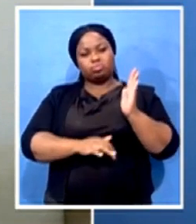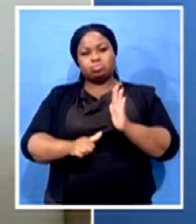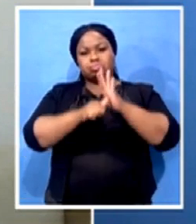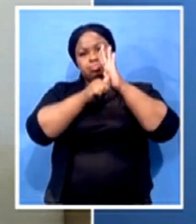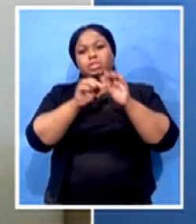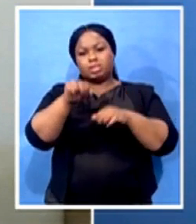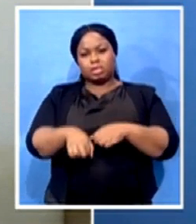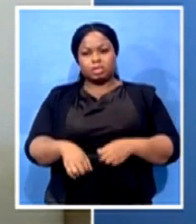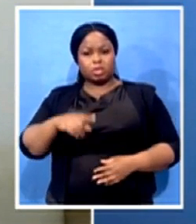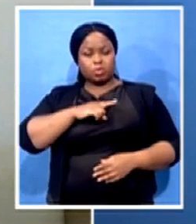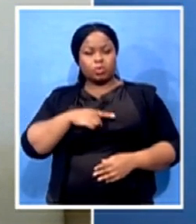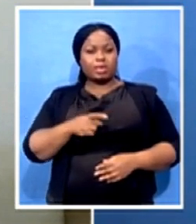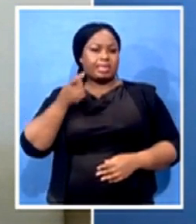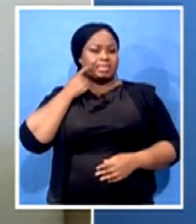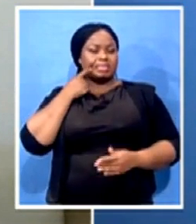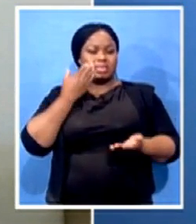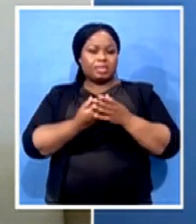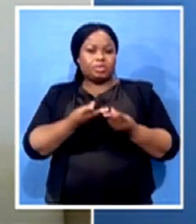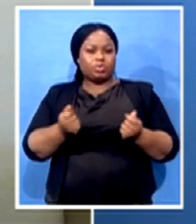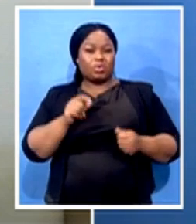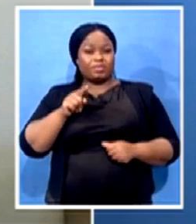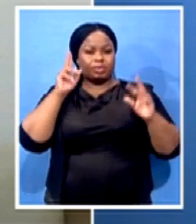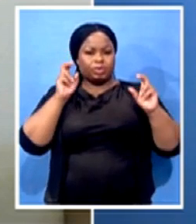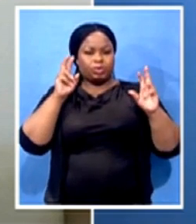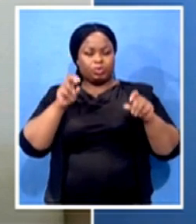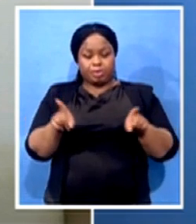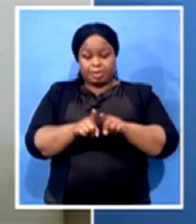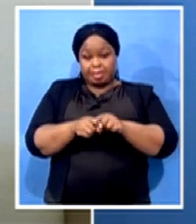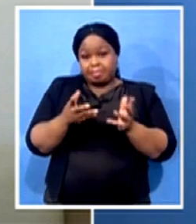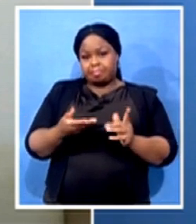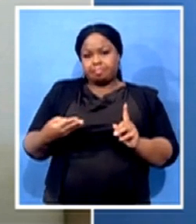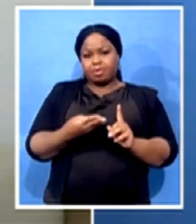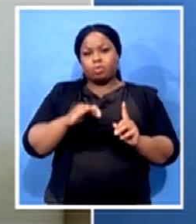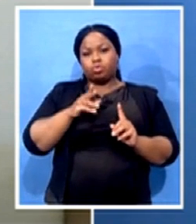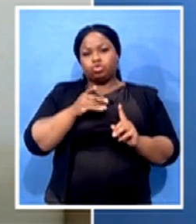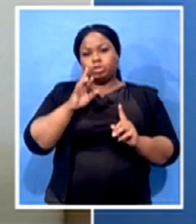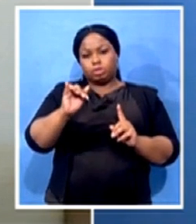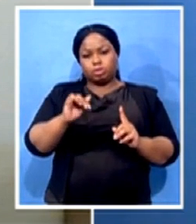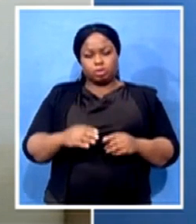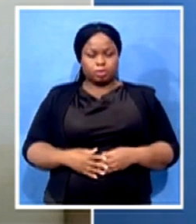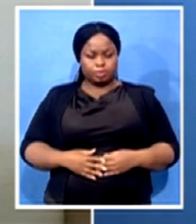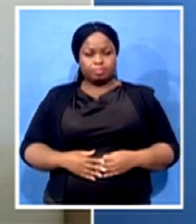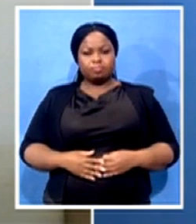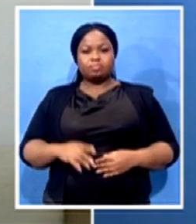as the current case. And I can assure you, depending on the